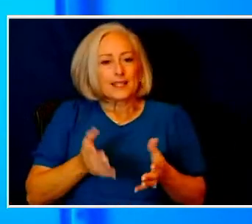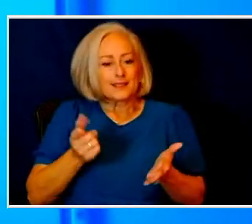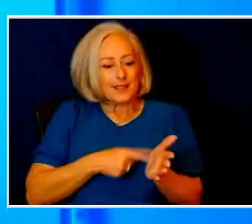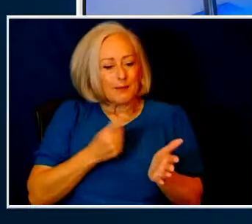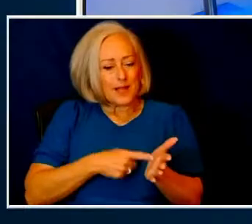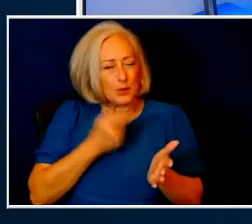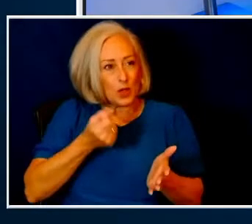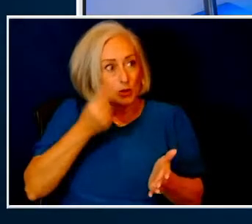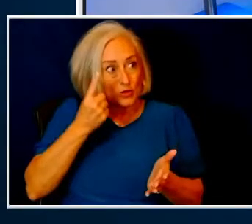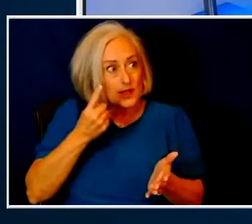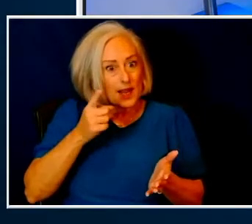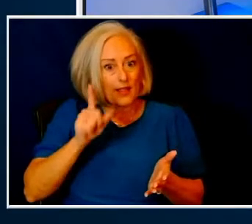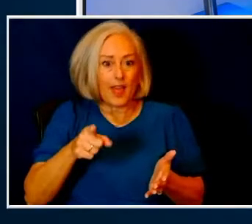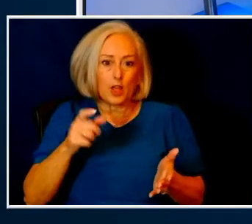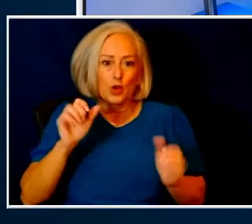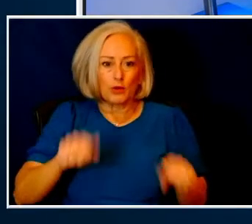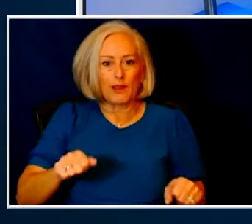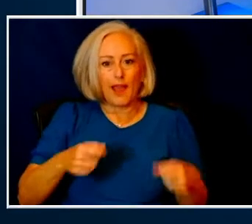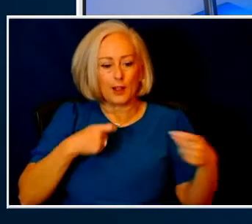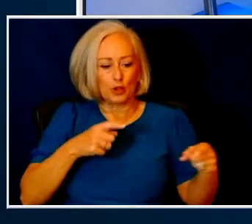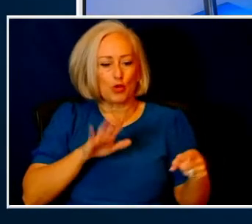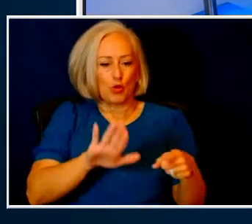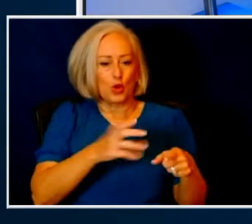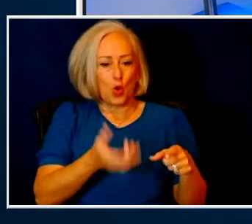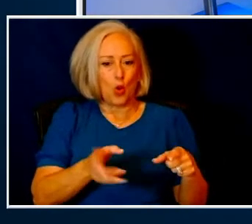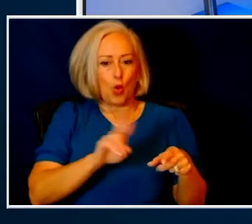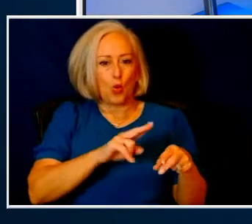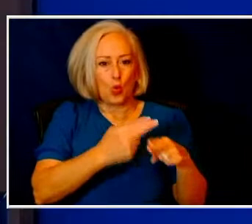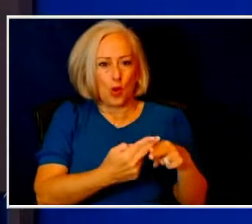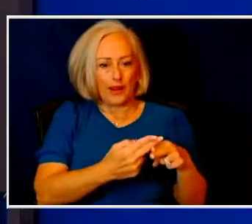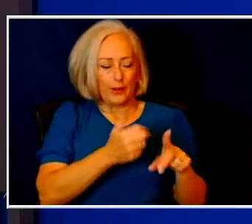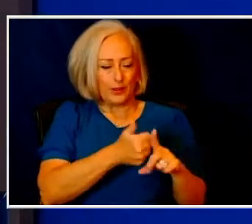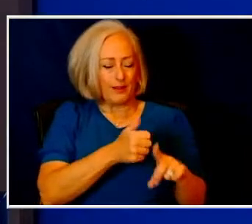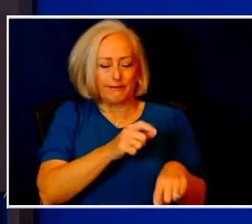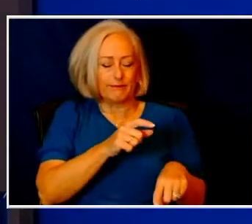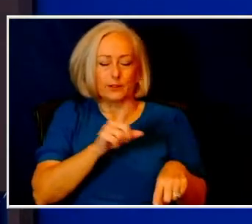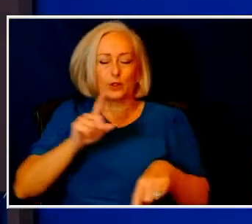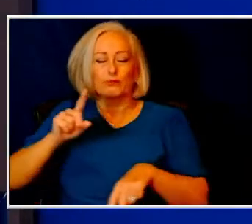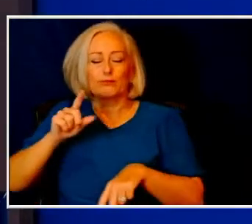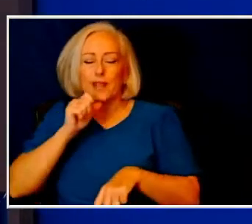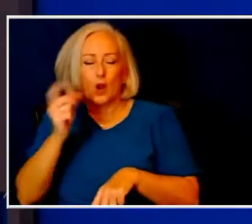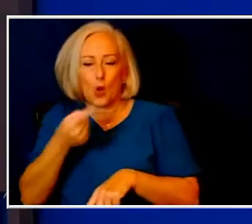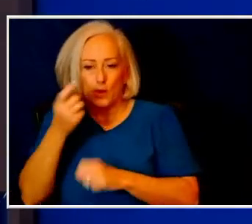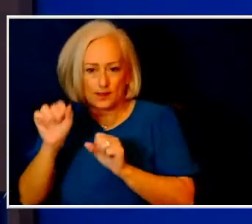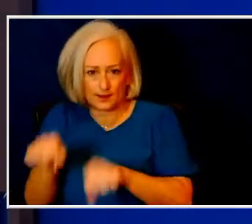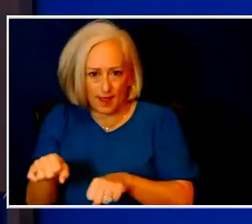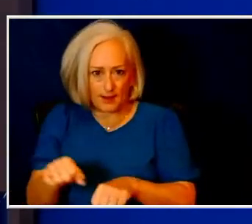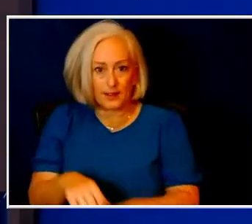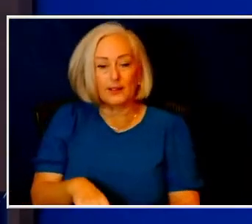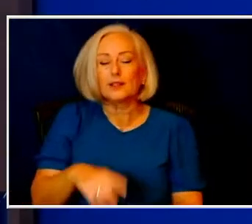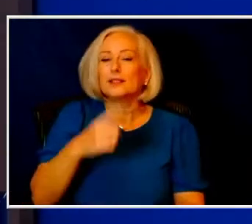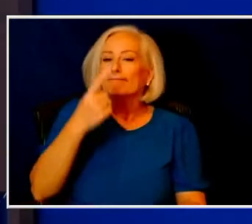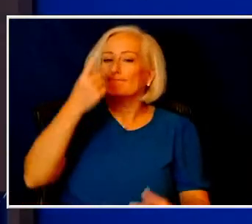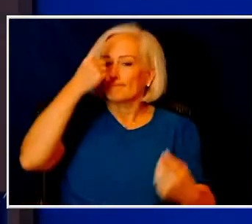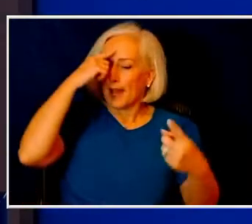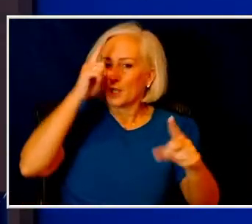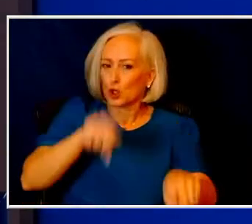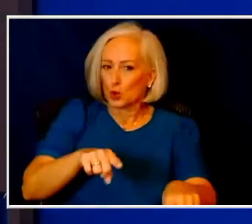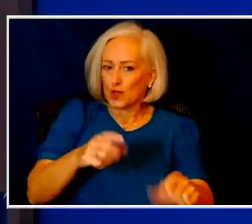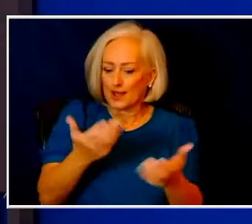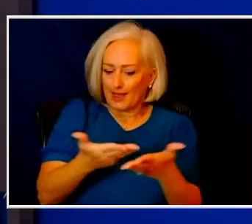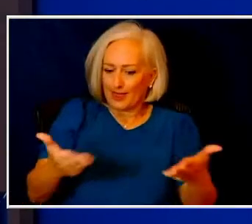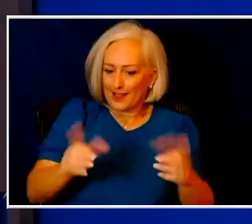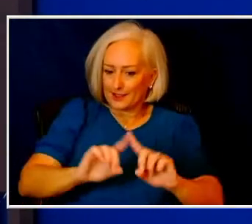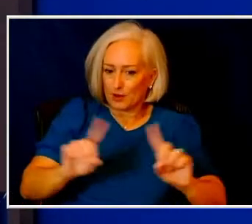control. Excellent point. Dr. Hawkins. Yeah, I would agree with that. I think things are so different now than they were a generation or two or three